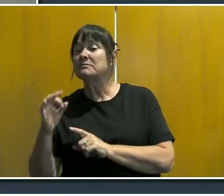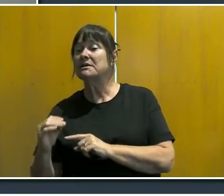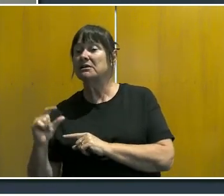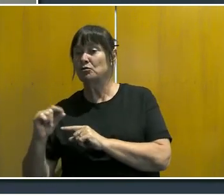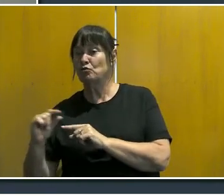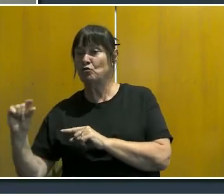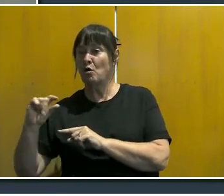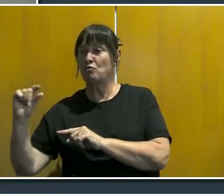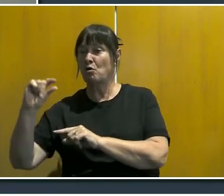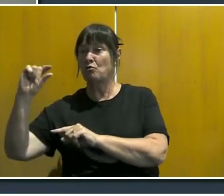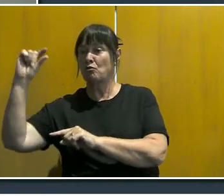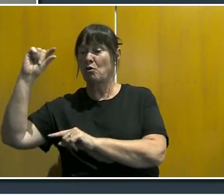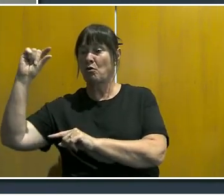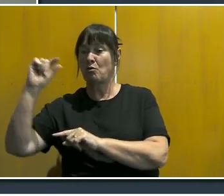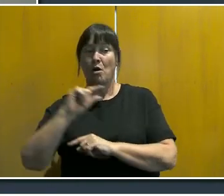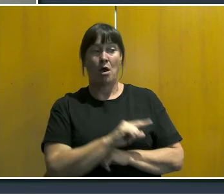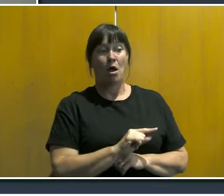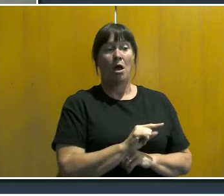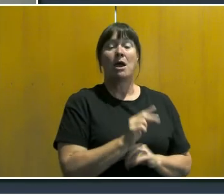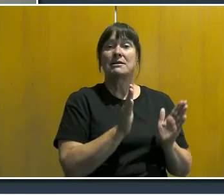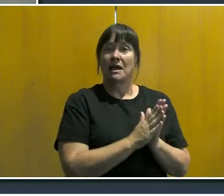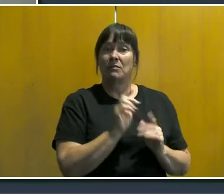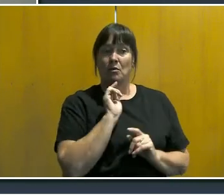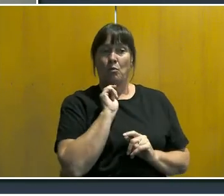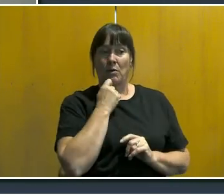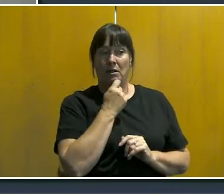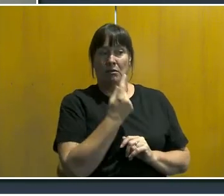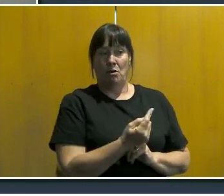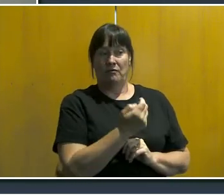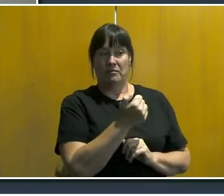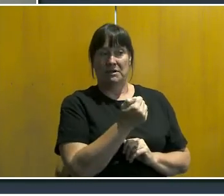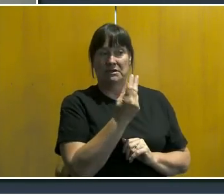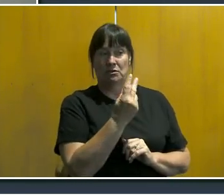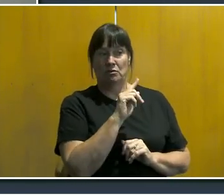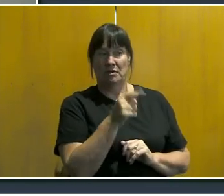from 62,000 dwellings to 111,000.